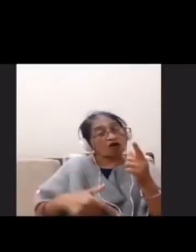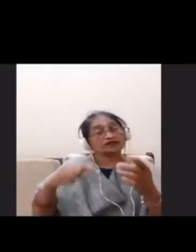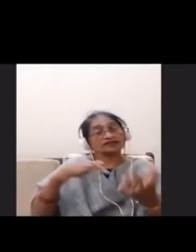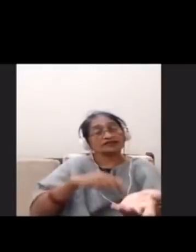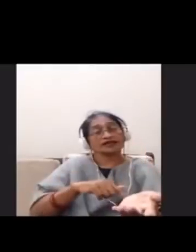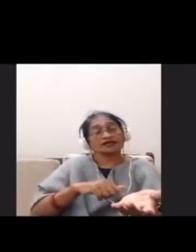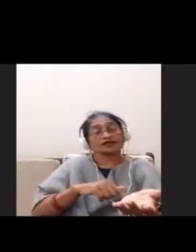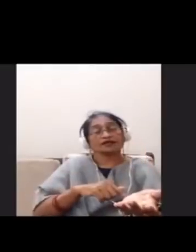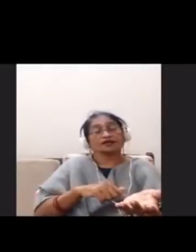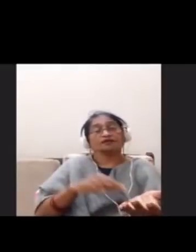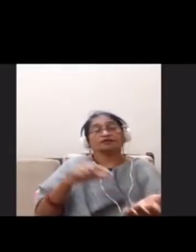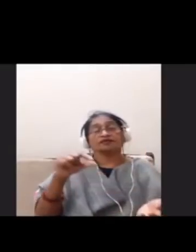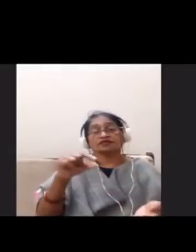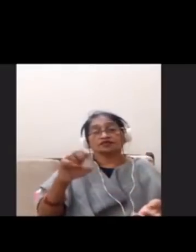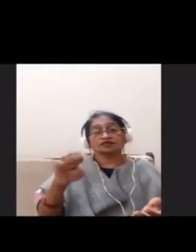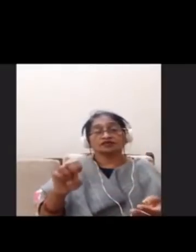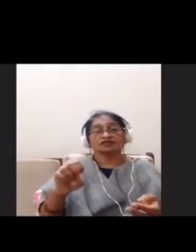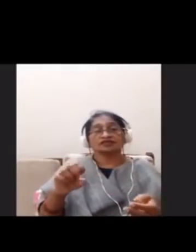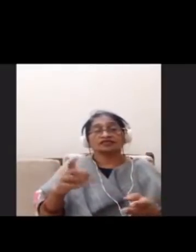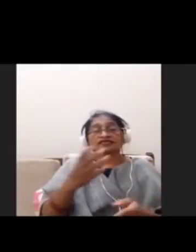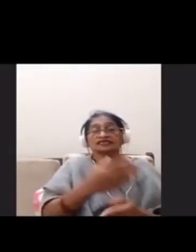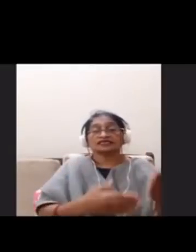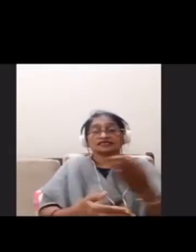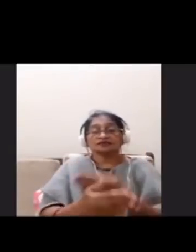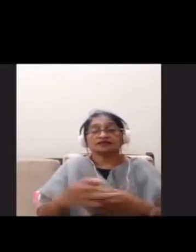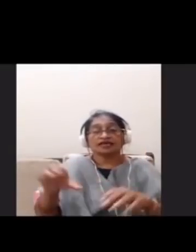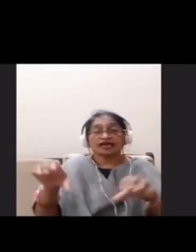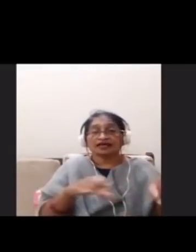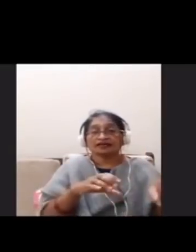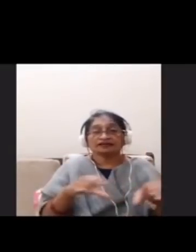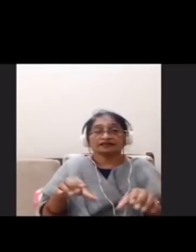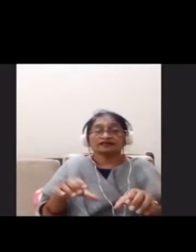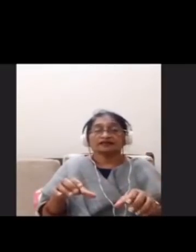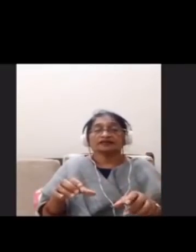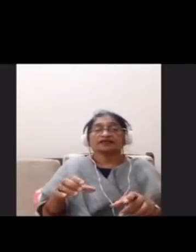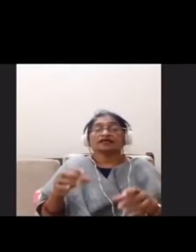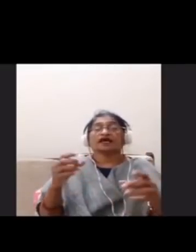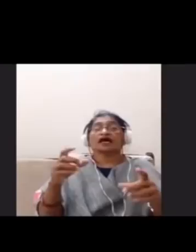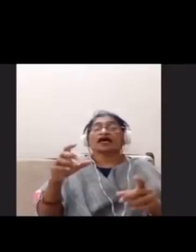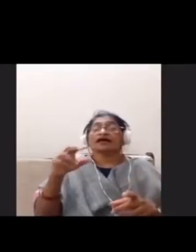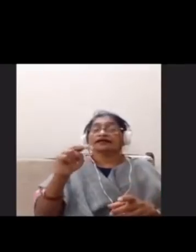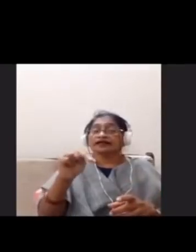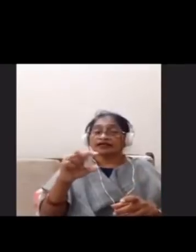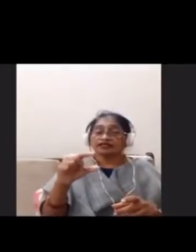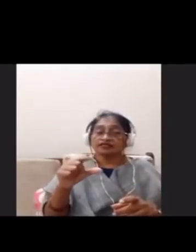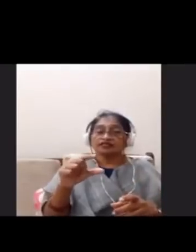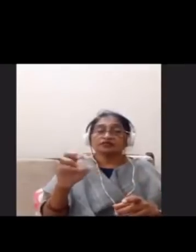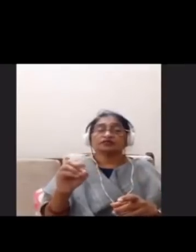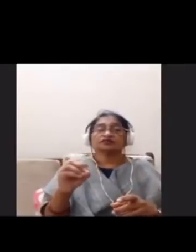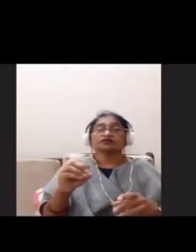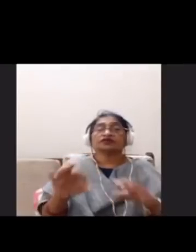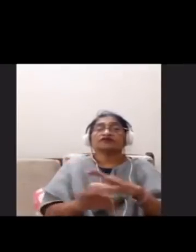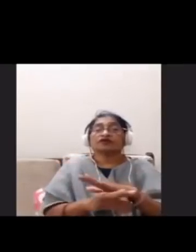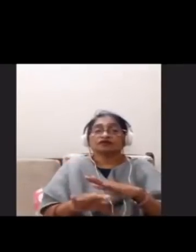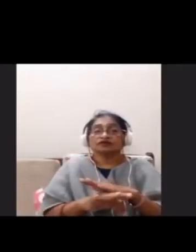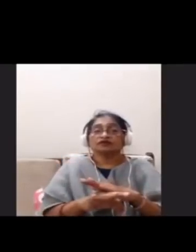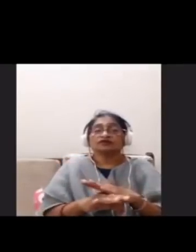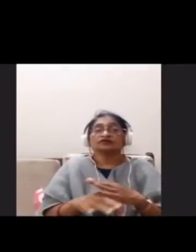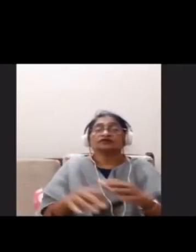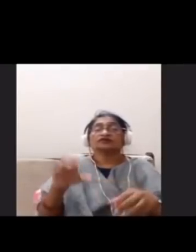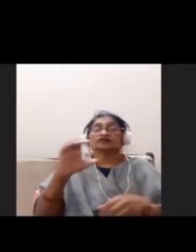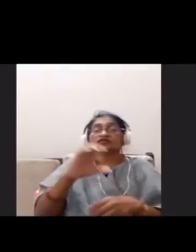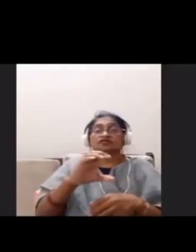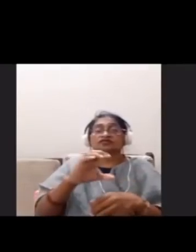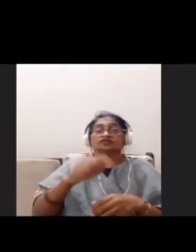is a disability activist and CEO of a Delhi-based NGO SCORE Foundation. He is also the founding chairman of World